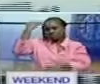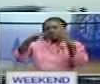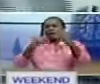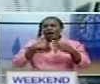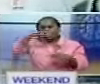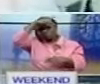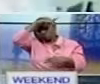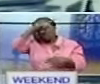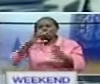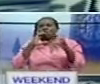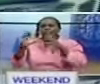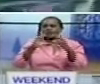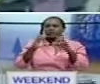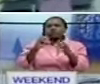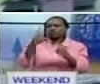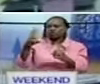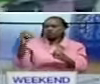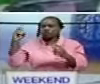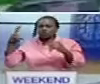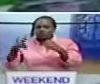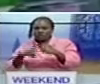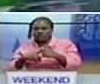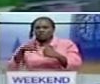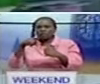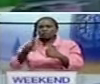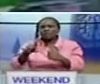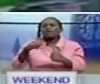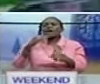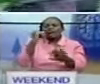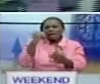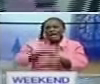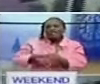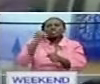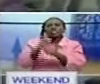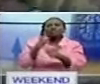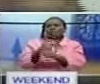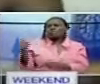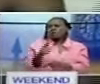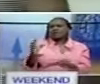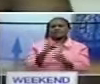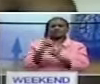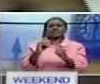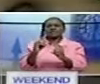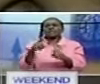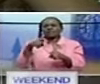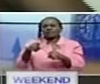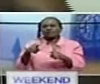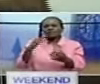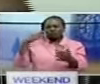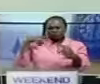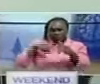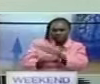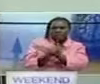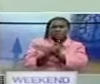in journalism and communications in 2006, did not find placement at any media house. That's when her quest for a job took